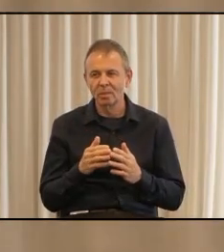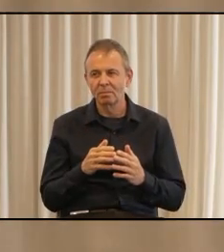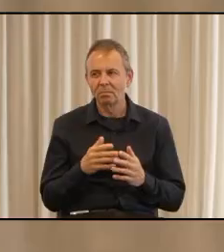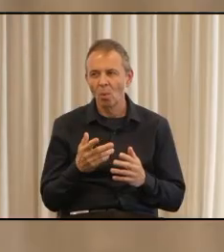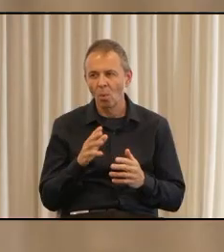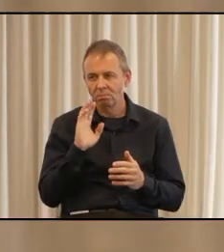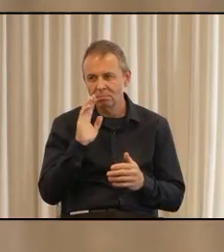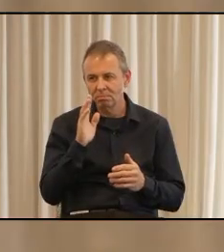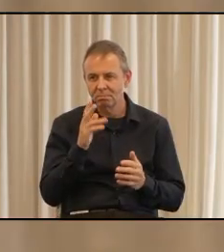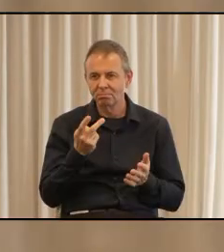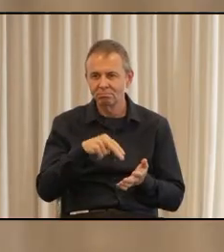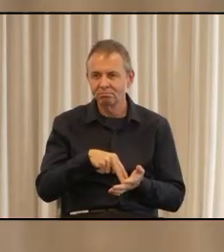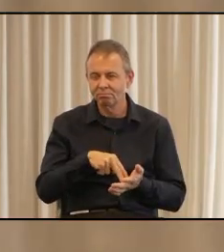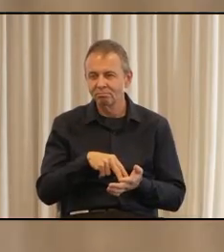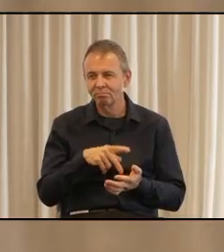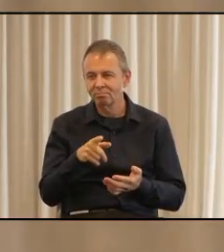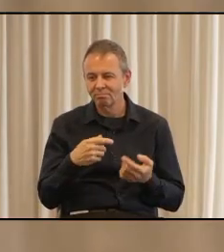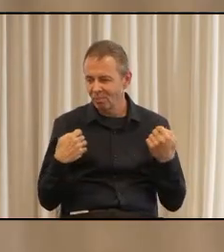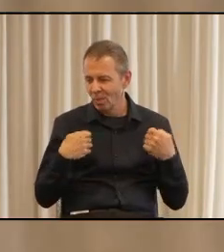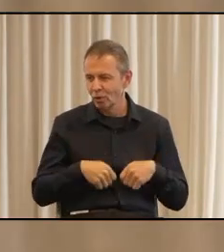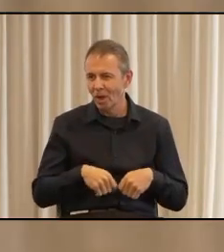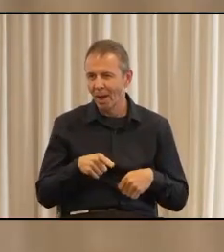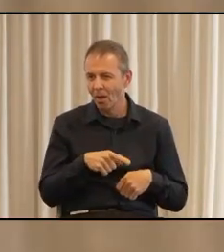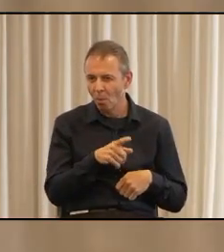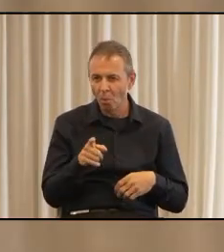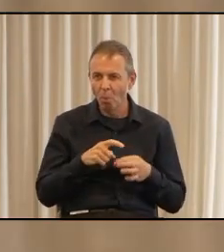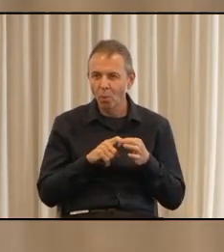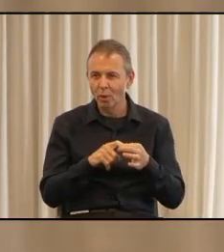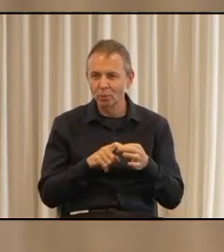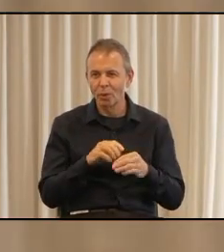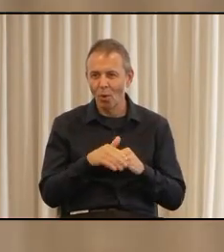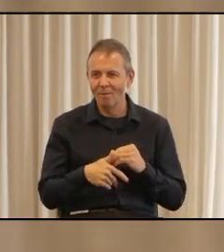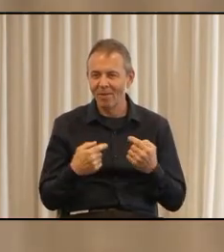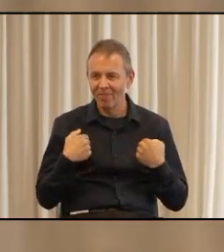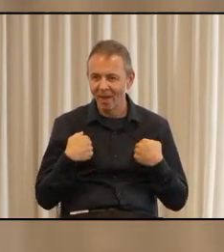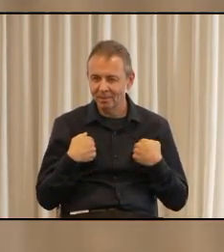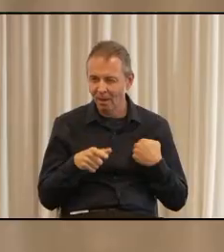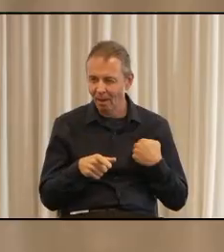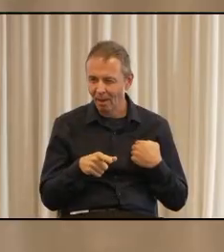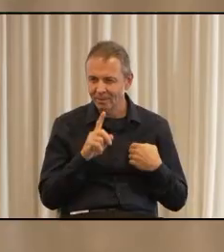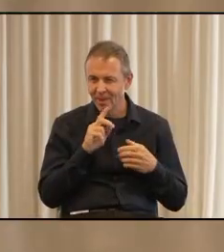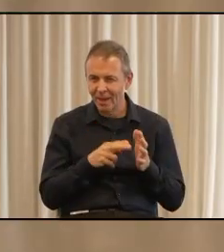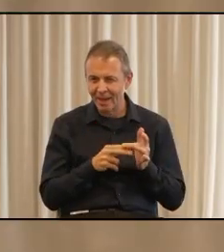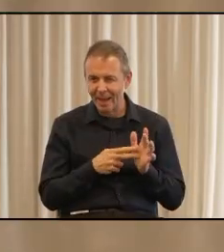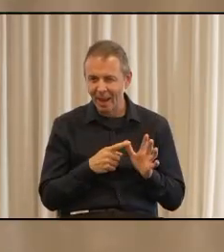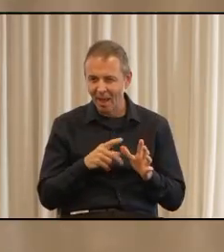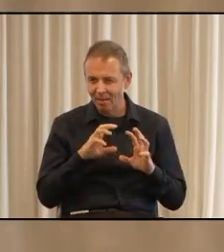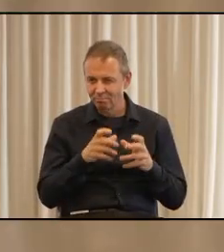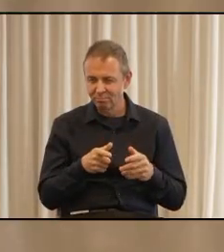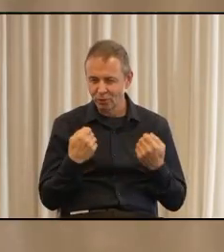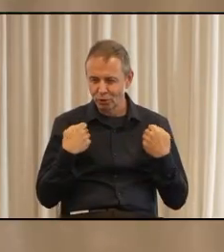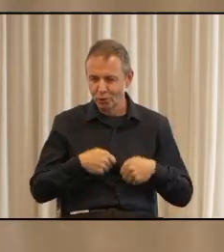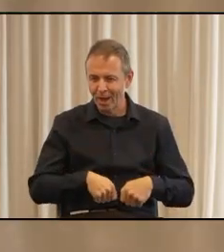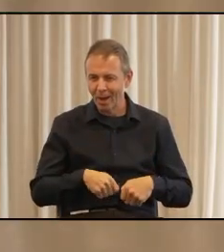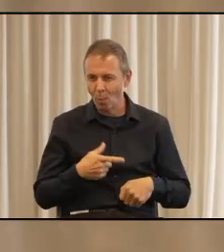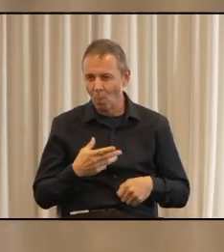public speaking, is such a great conversation starter, because people come up and say, Nina, I love that jacket. Tell me the story